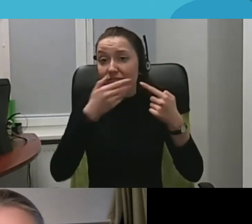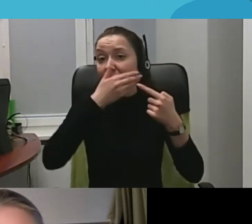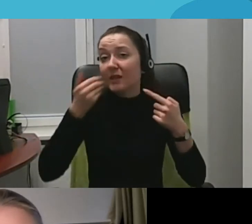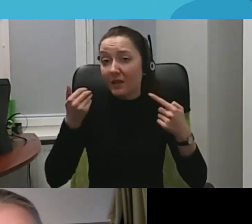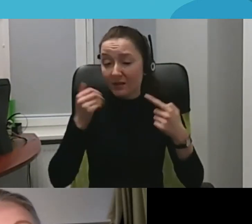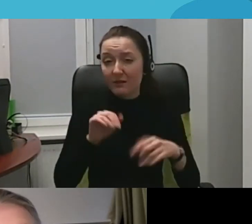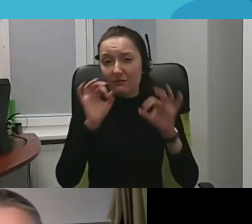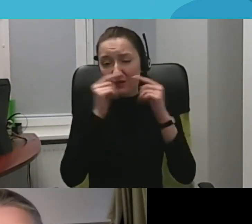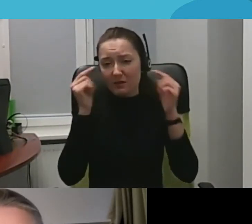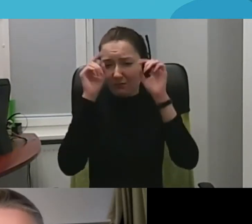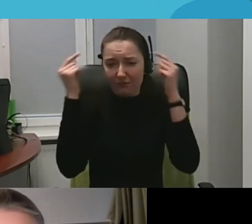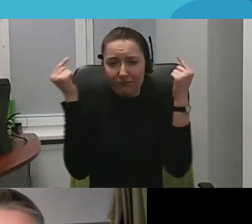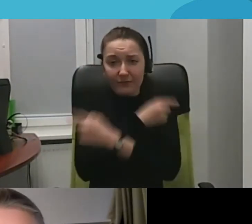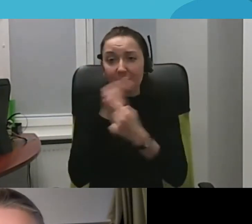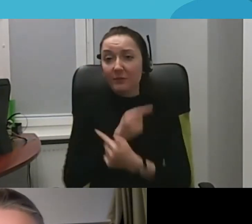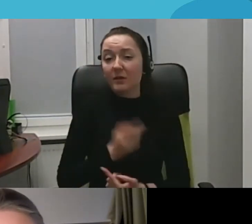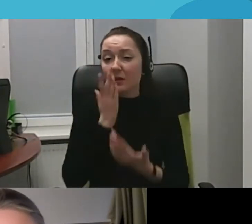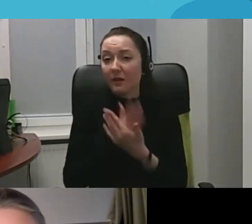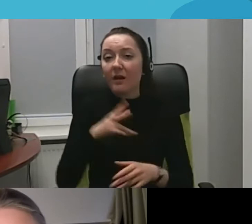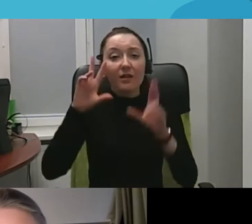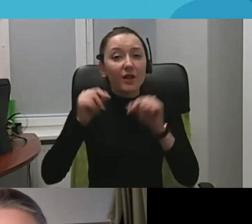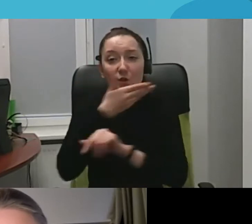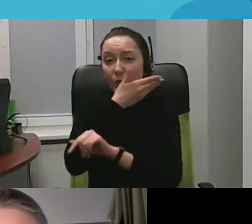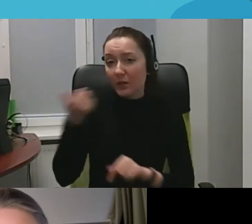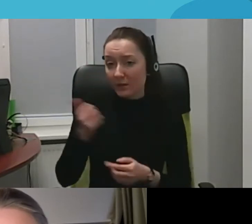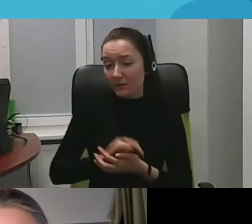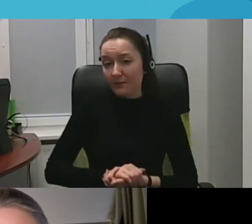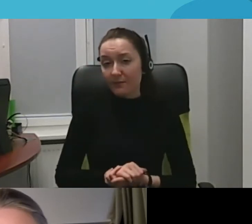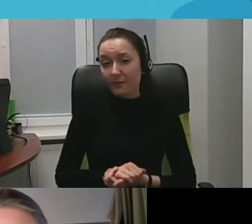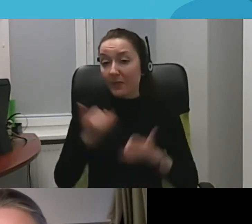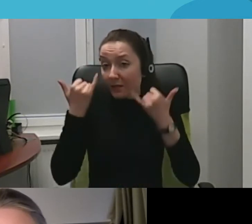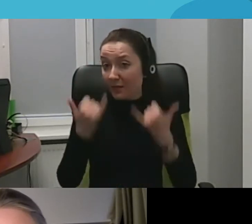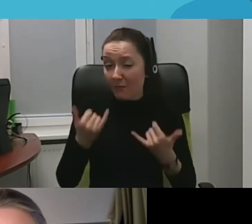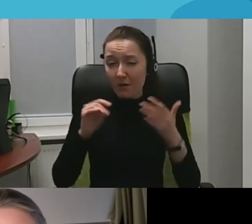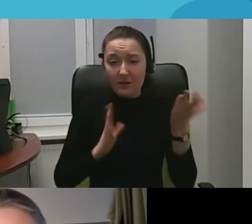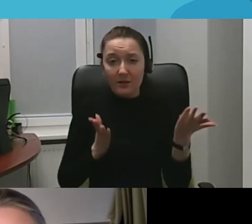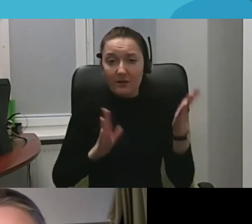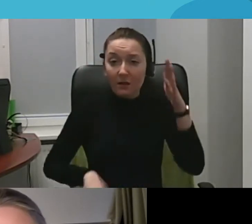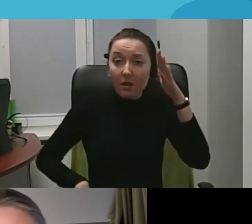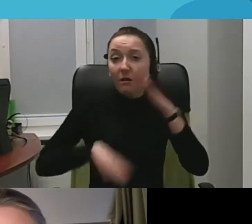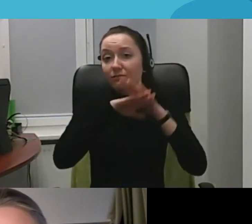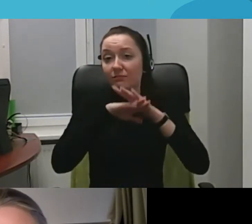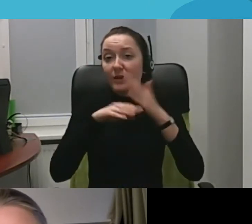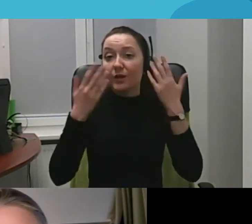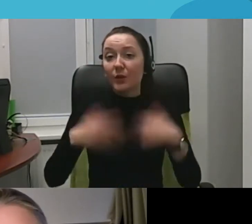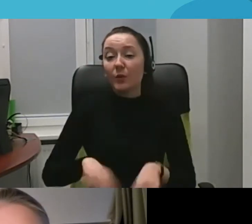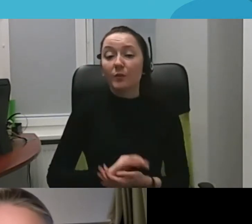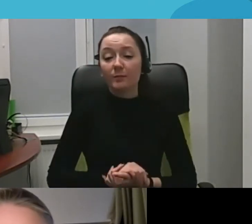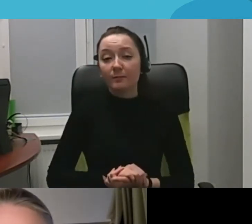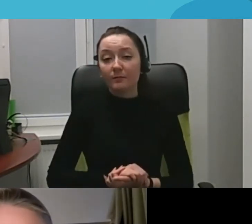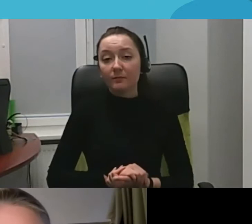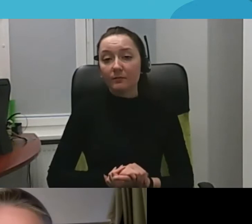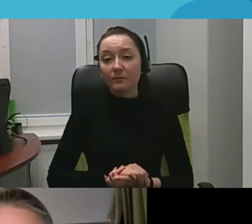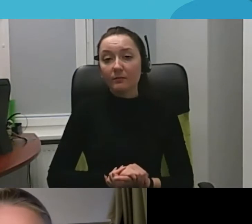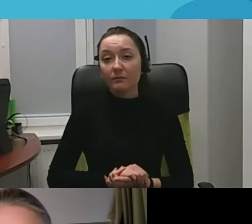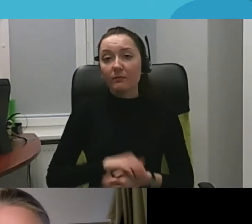the current cycle, which started with legislative elections 1 year ago, could hardly lead to